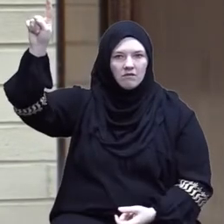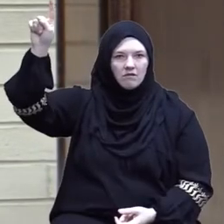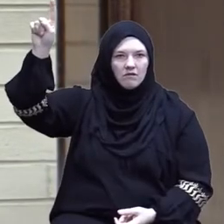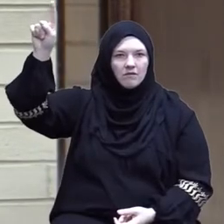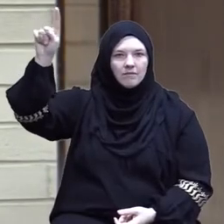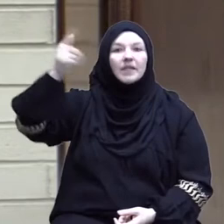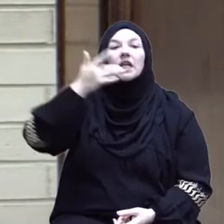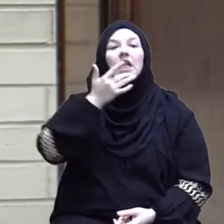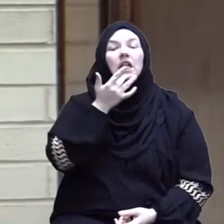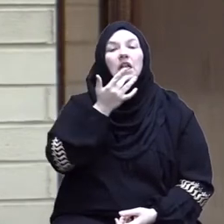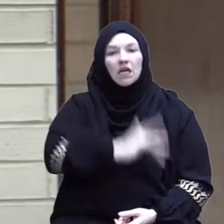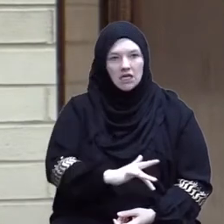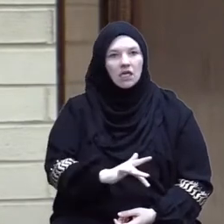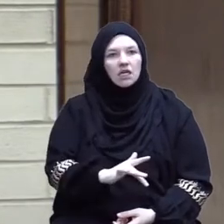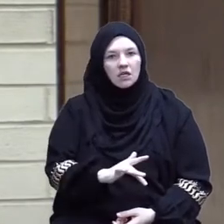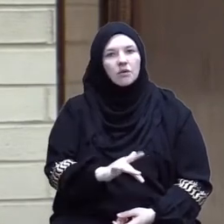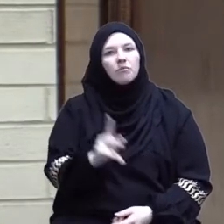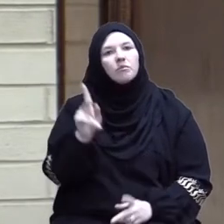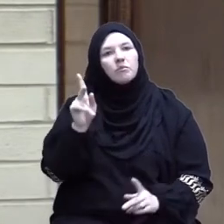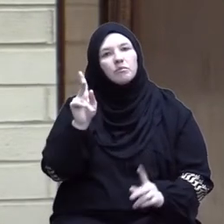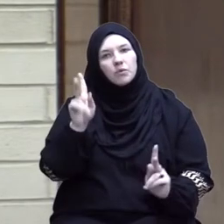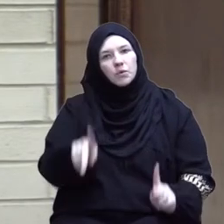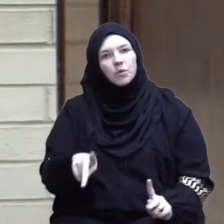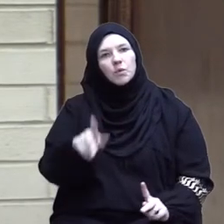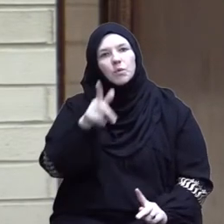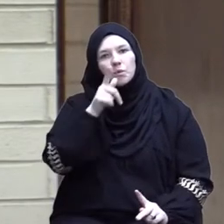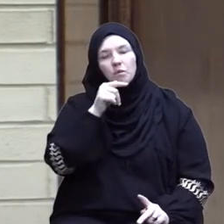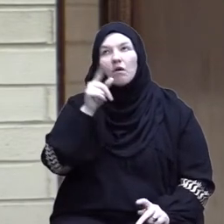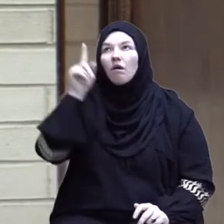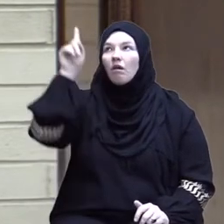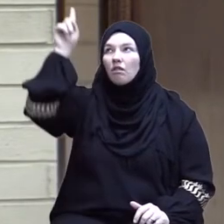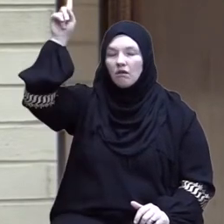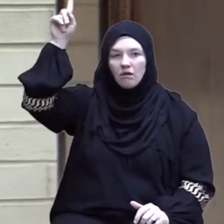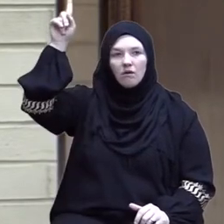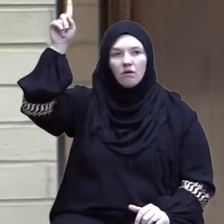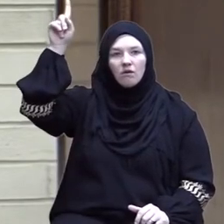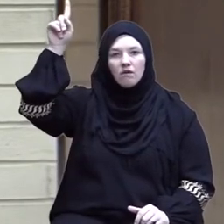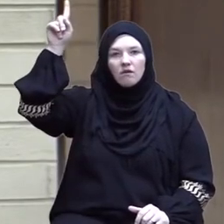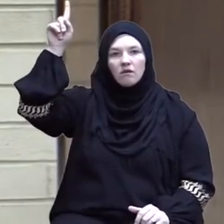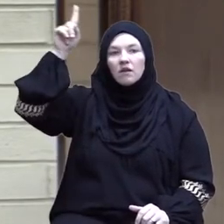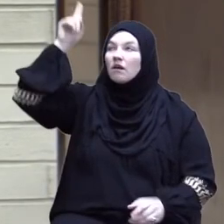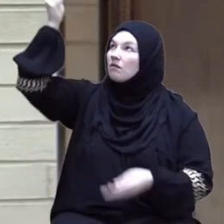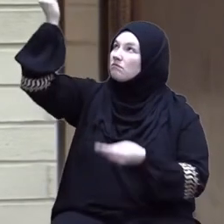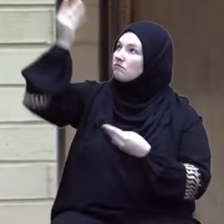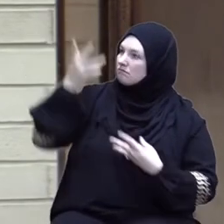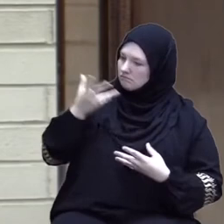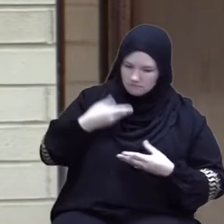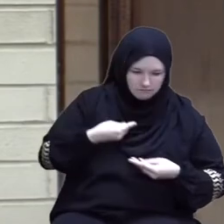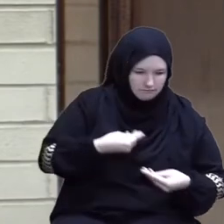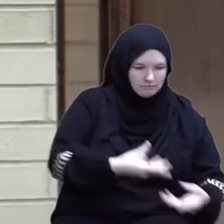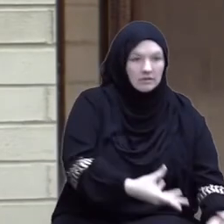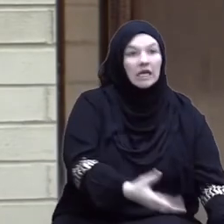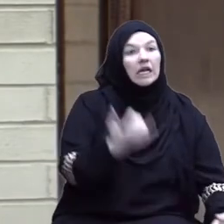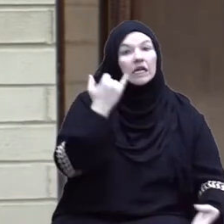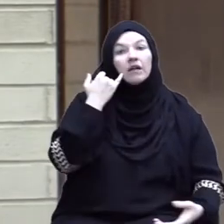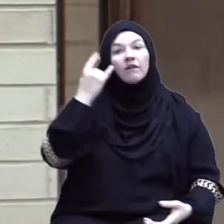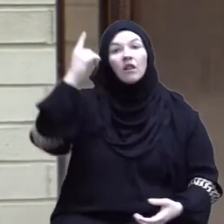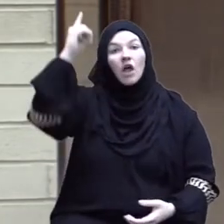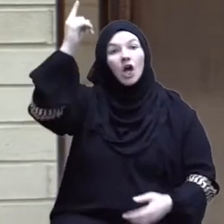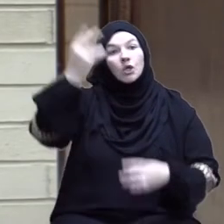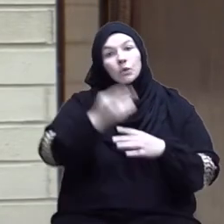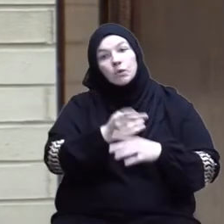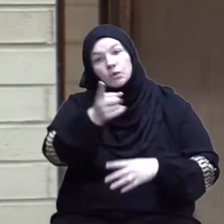is the one in whose hands Allah delivers what people need. If Allah uses you to help